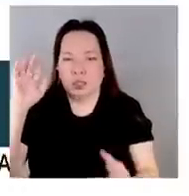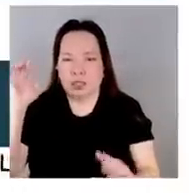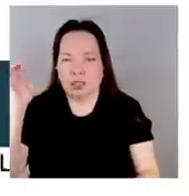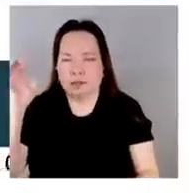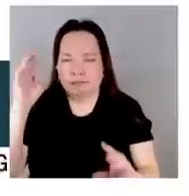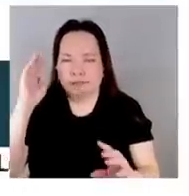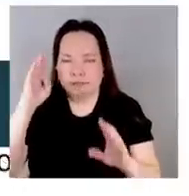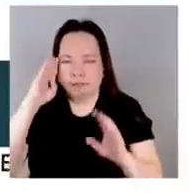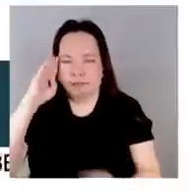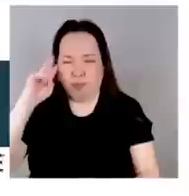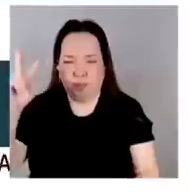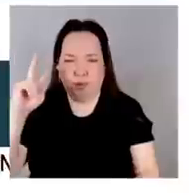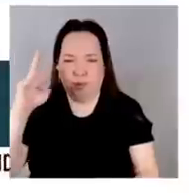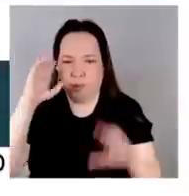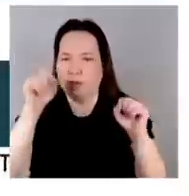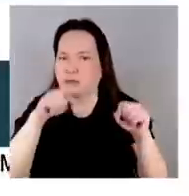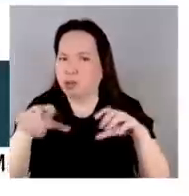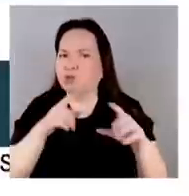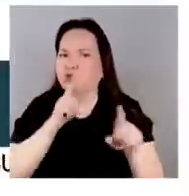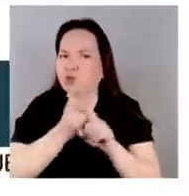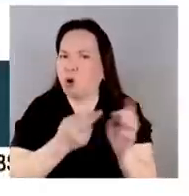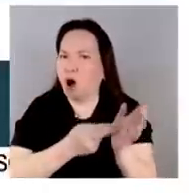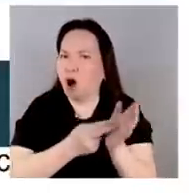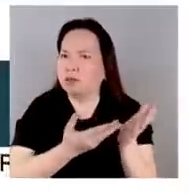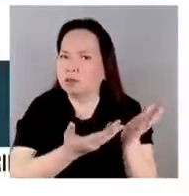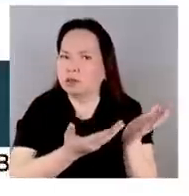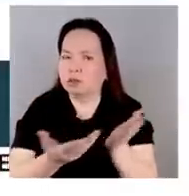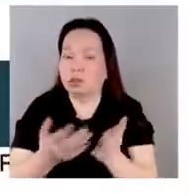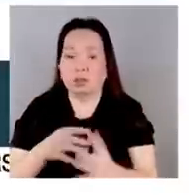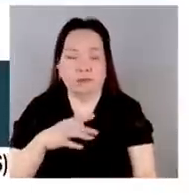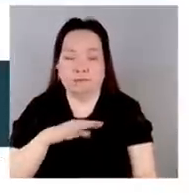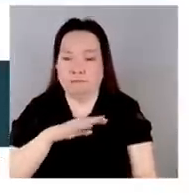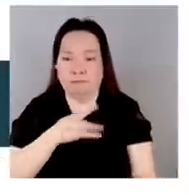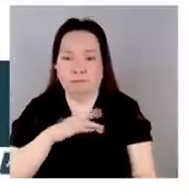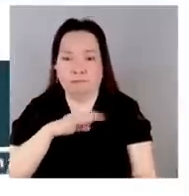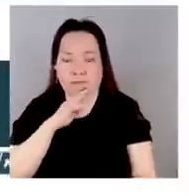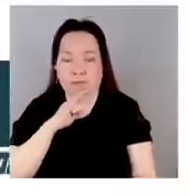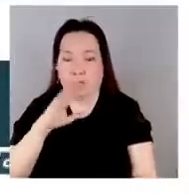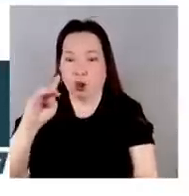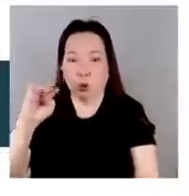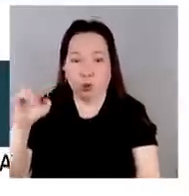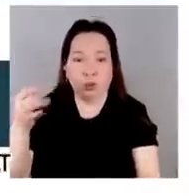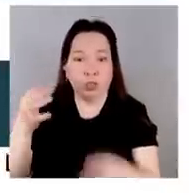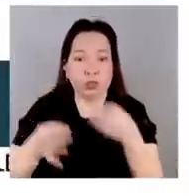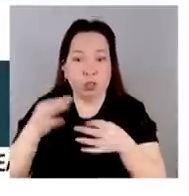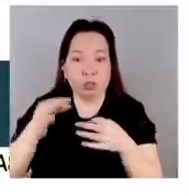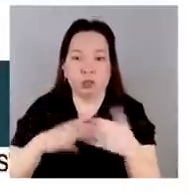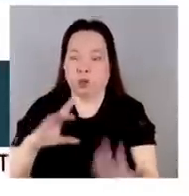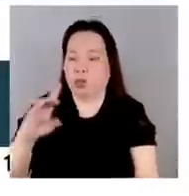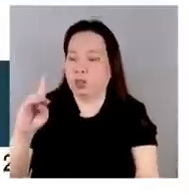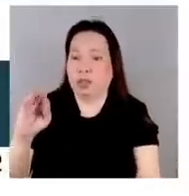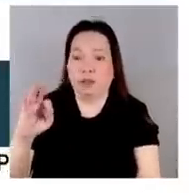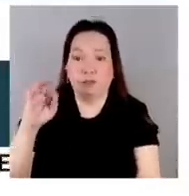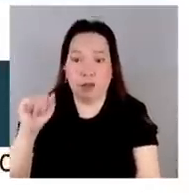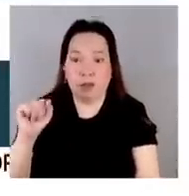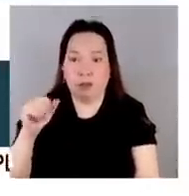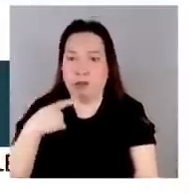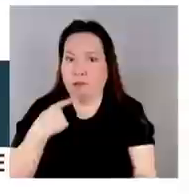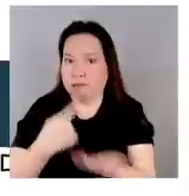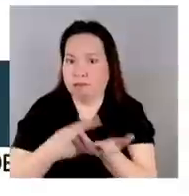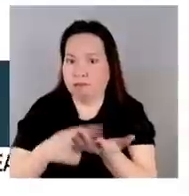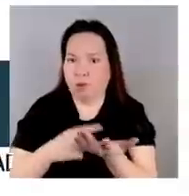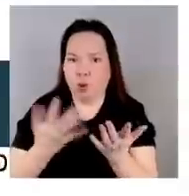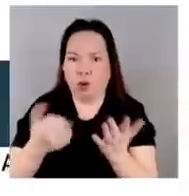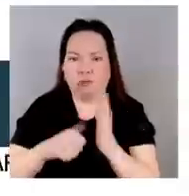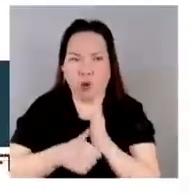quite disappointing that we haven't been able to meet the Secretary of Justice or the Secretary of Foreign Affairs to discuss these issues here, because we want to